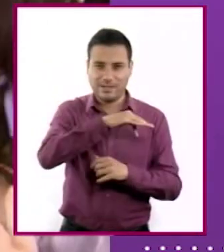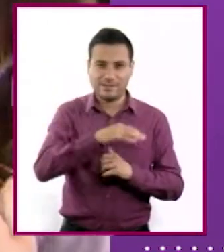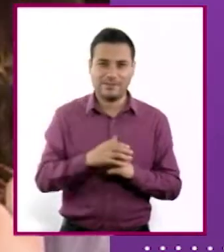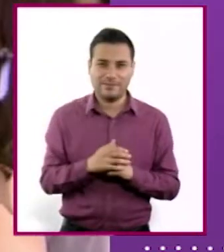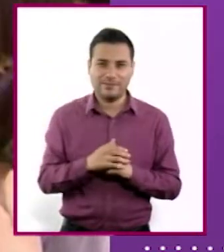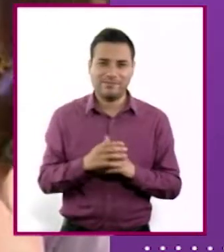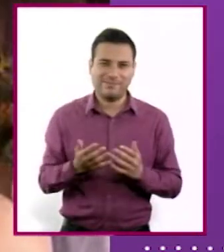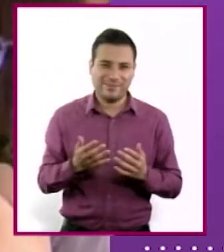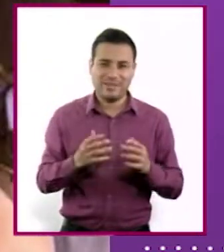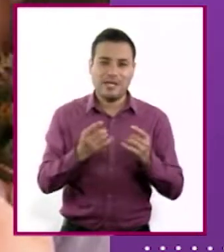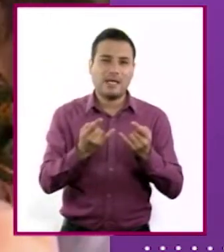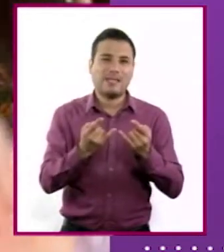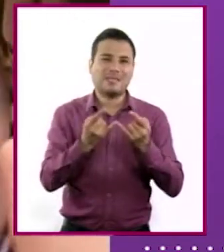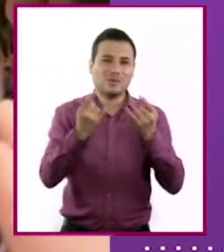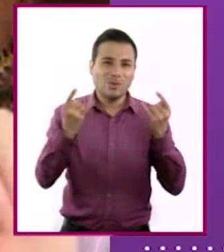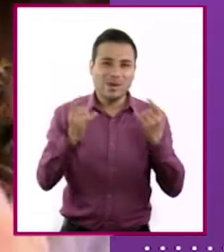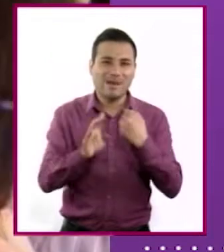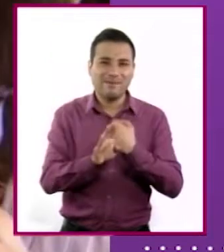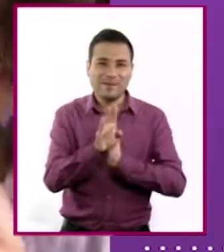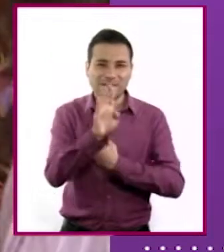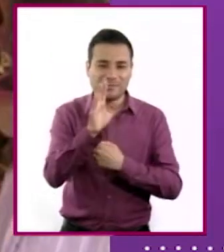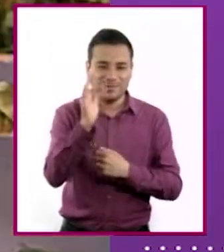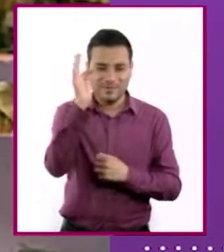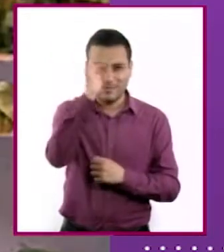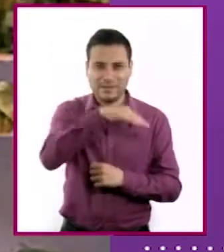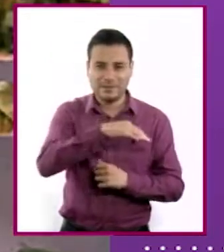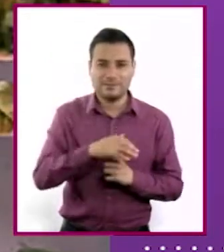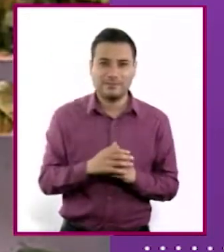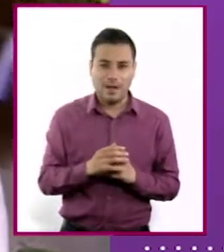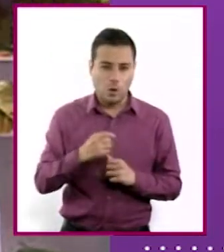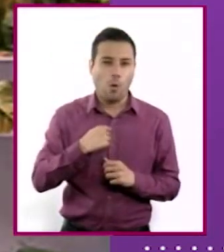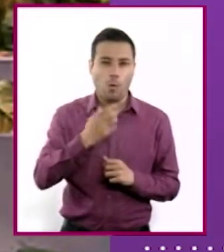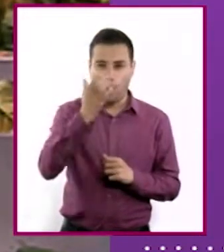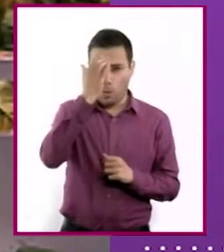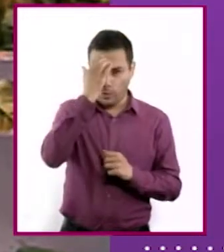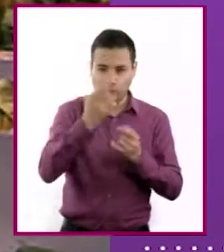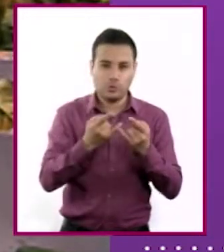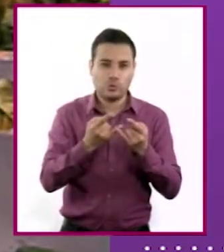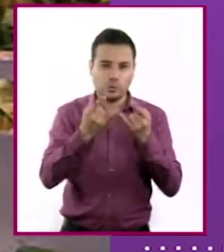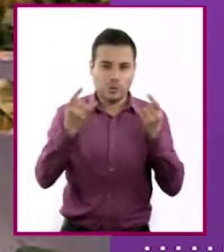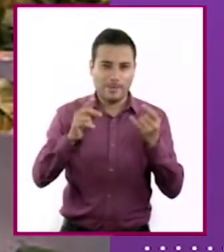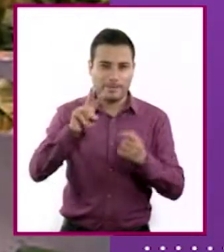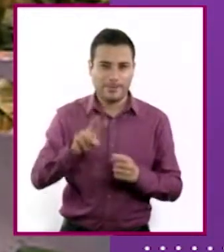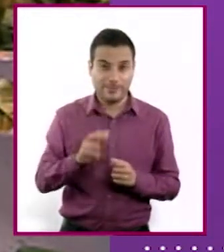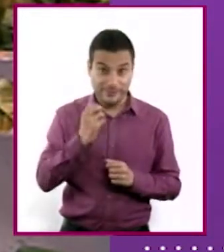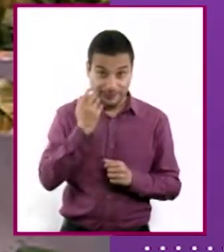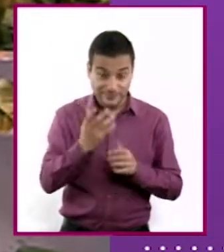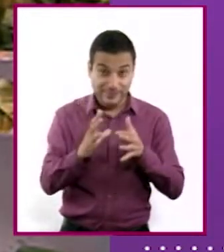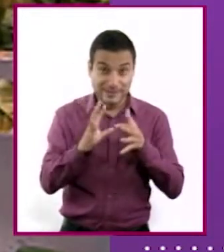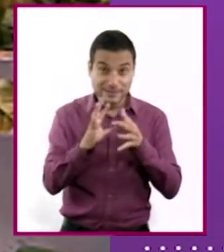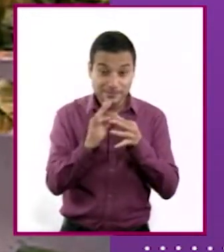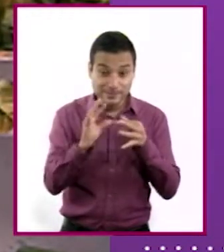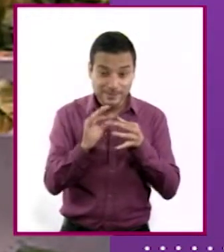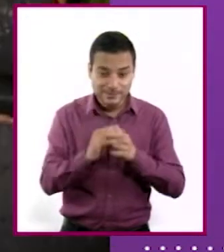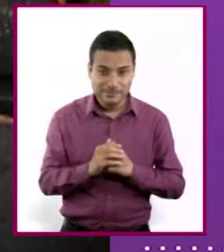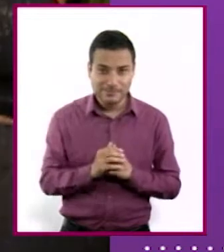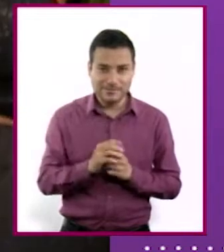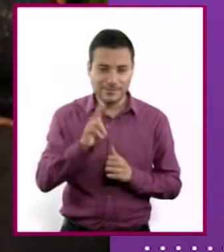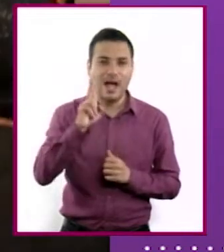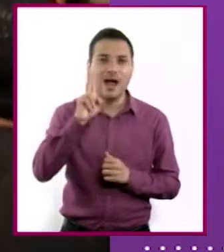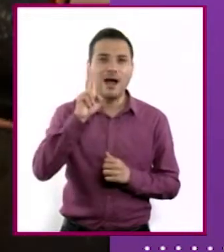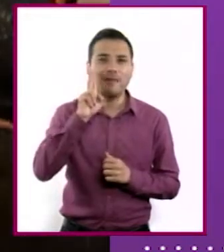stories about goats aren't true. I know the real story. Do you want to hear it?